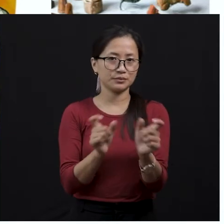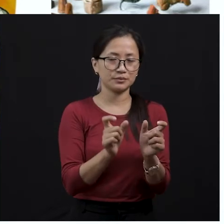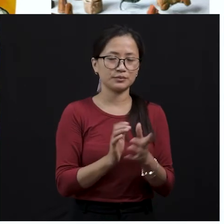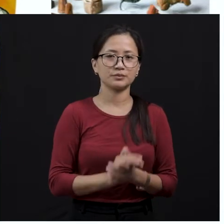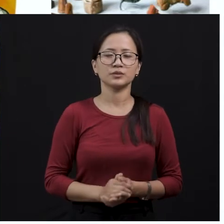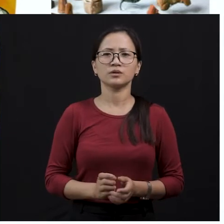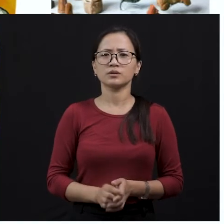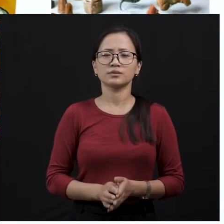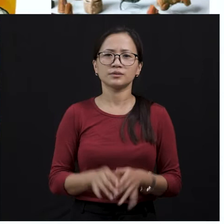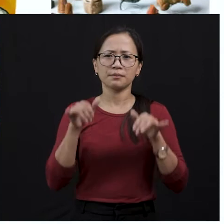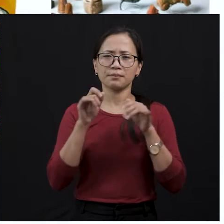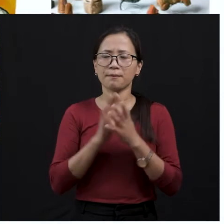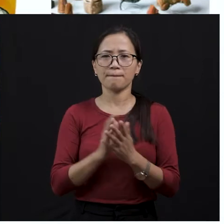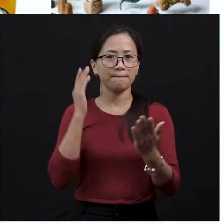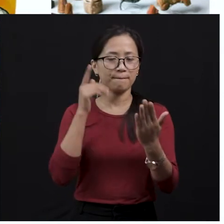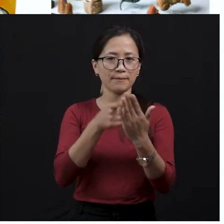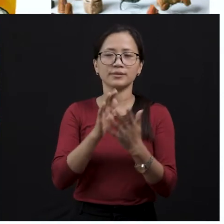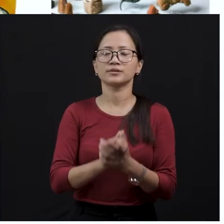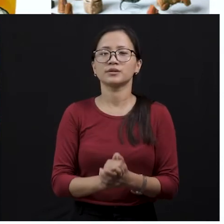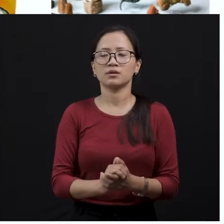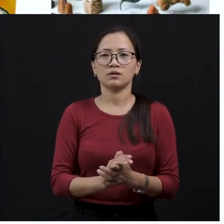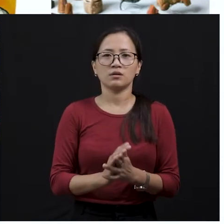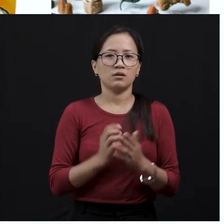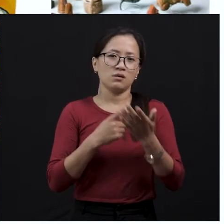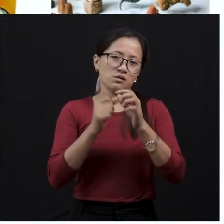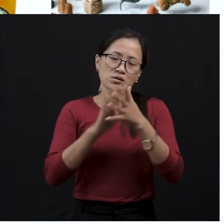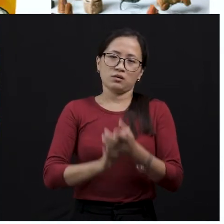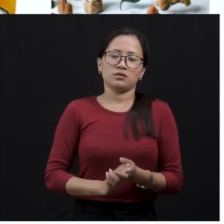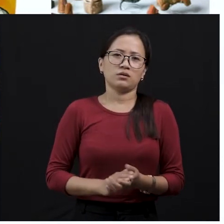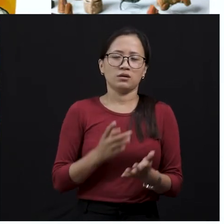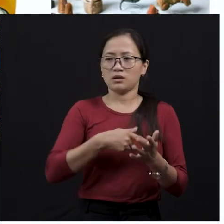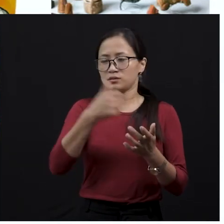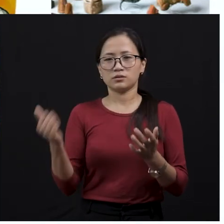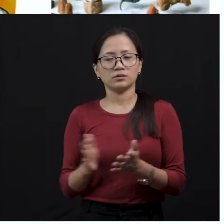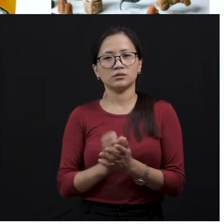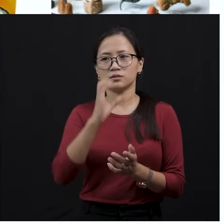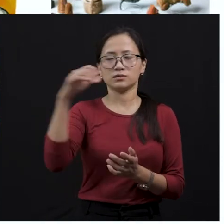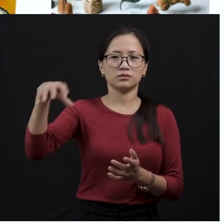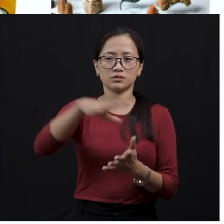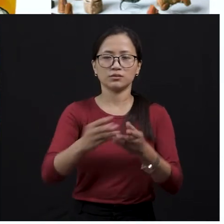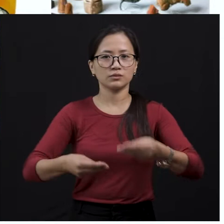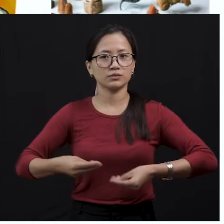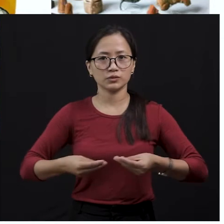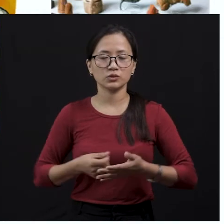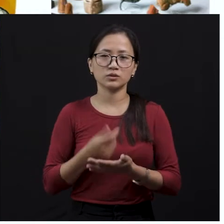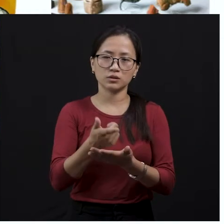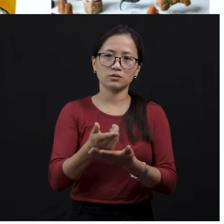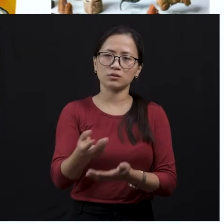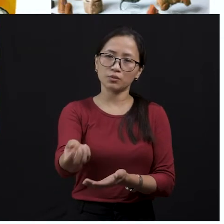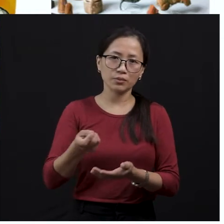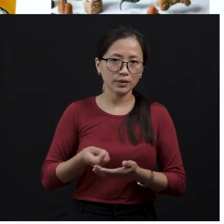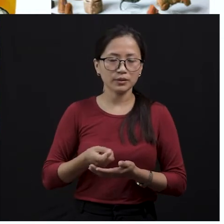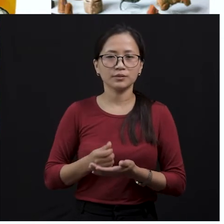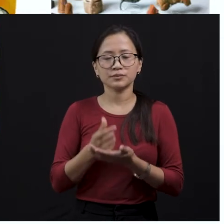So the main reason for visiting other places is either to sell or to buy things, or also